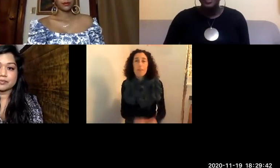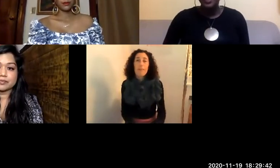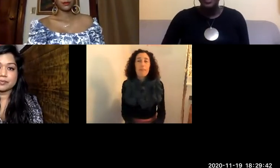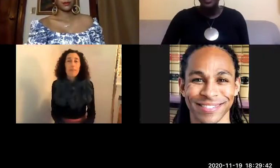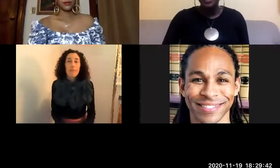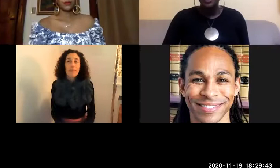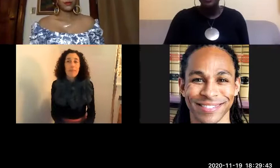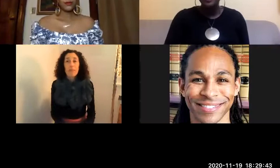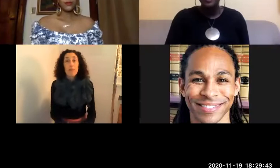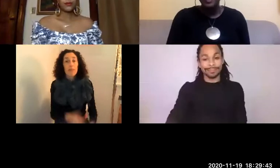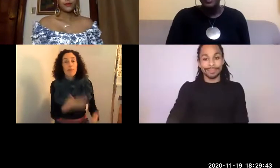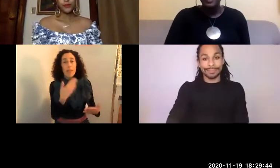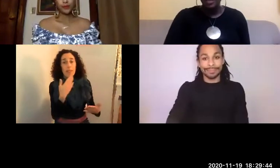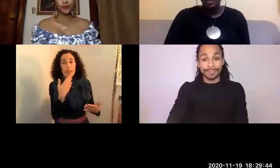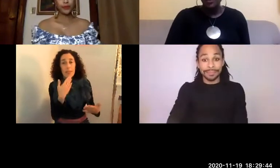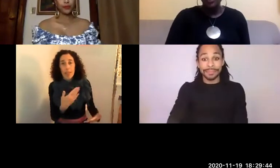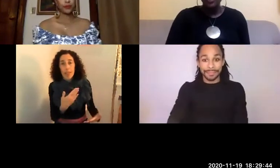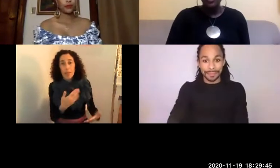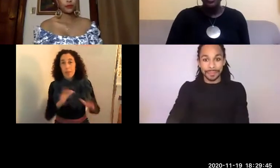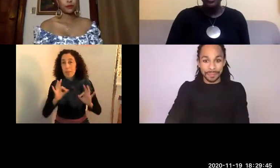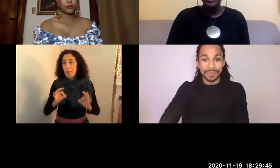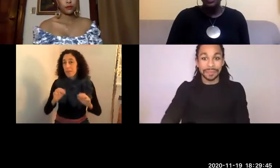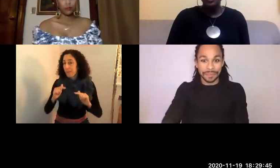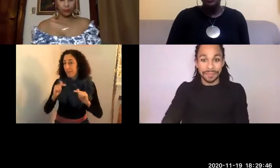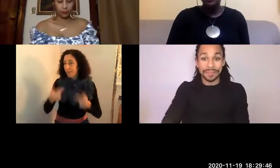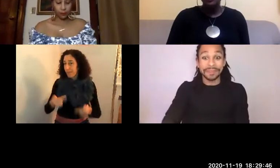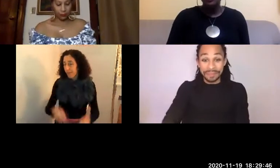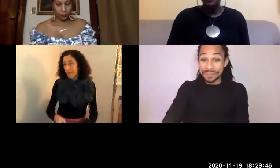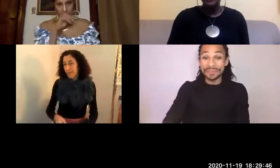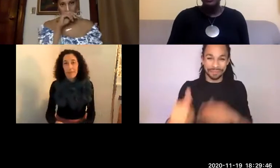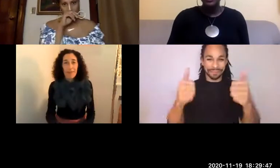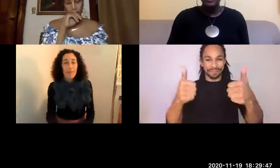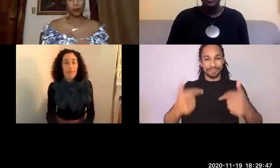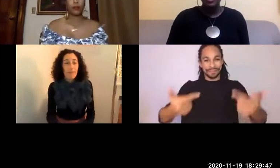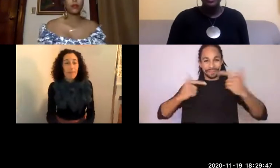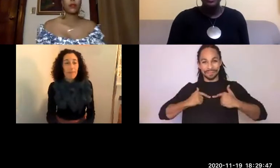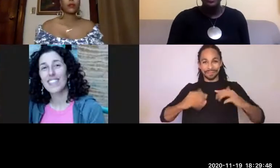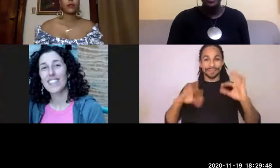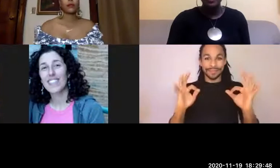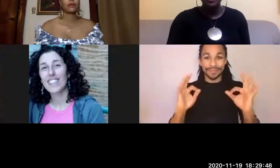Mm-hmm. Thanks for that, Jafreen. Yeah, and what you, one of the things that you mentioned in there